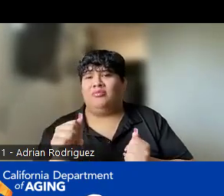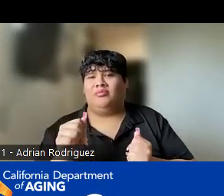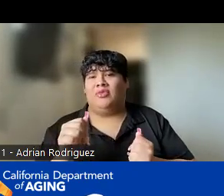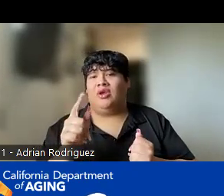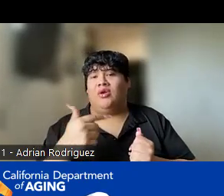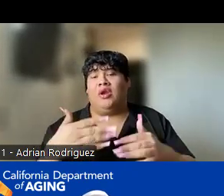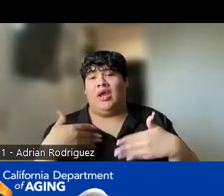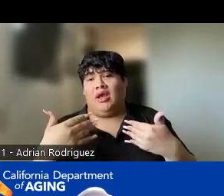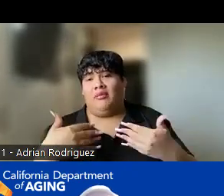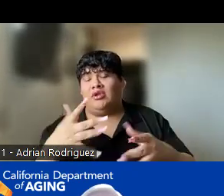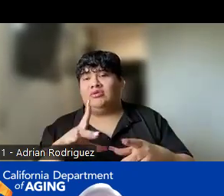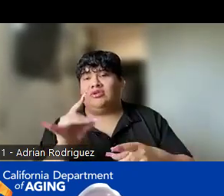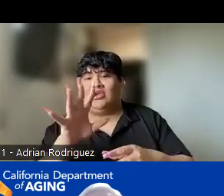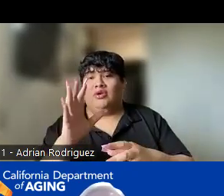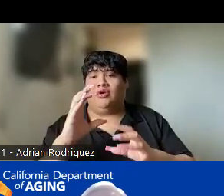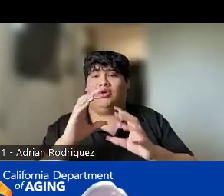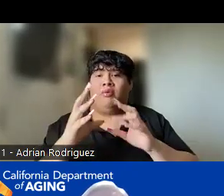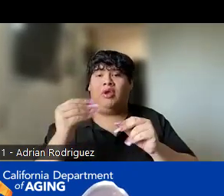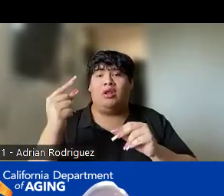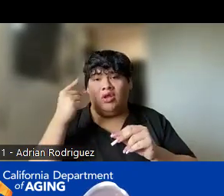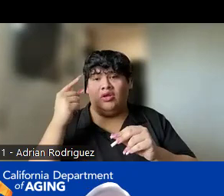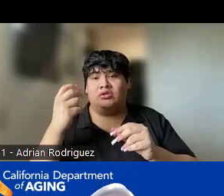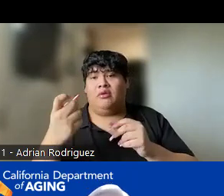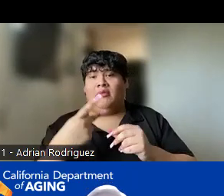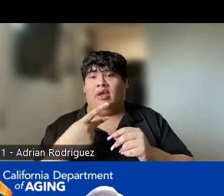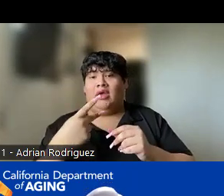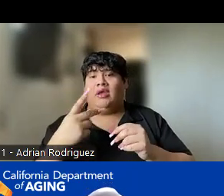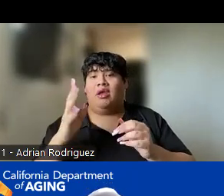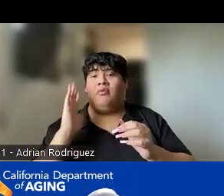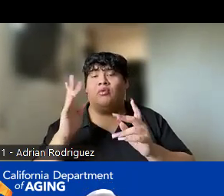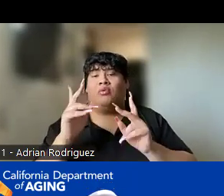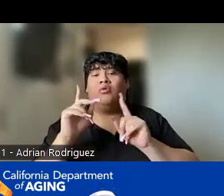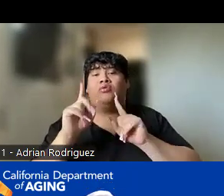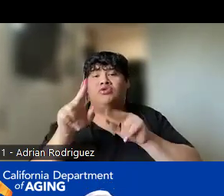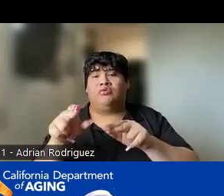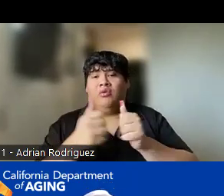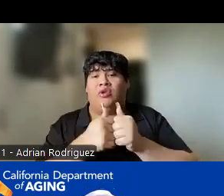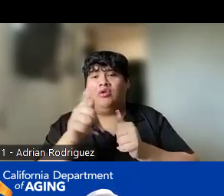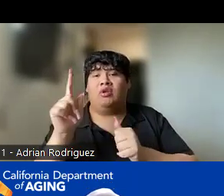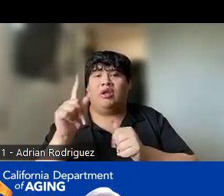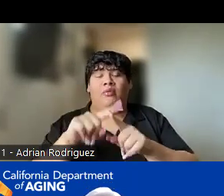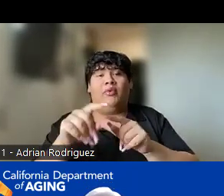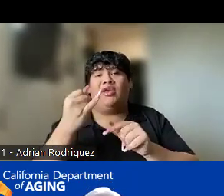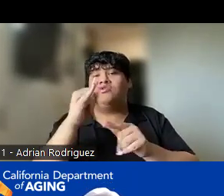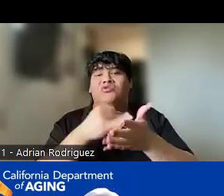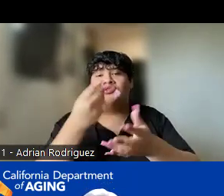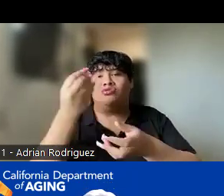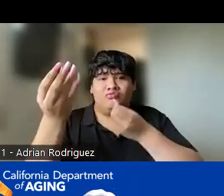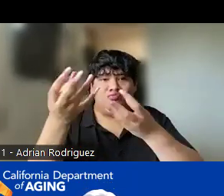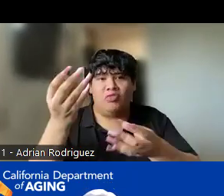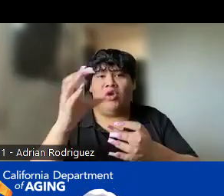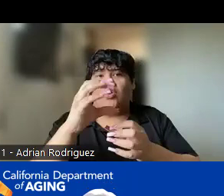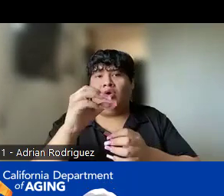we're happy to take your comments and your thoughts back with us, and we will distill all that. And we